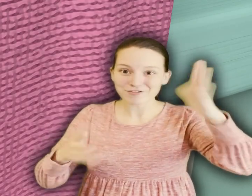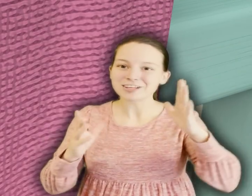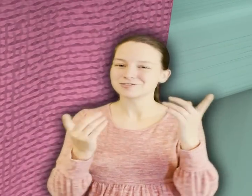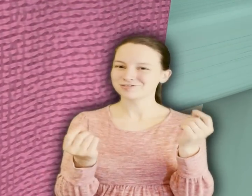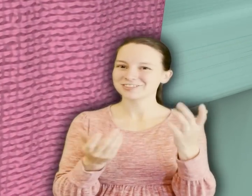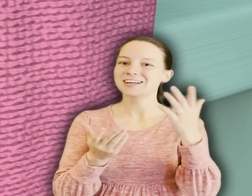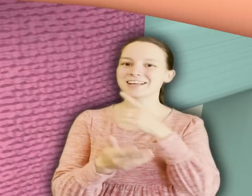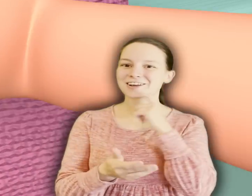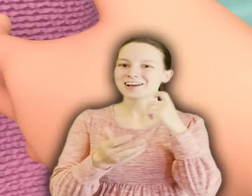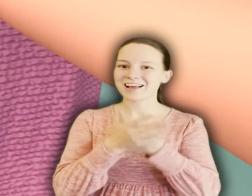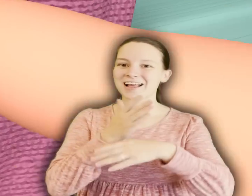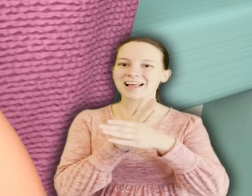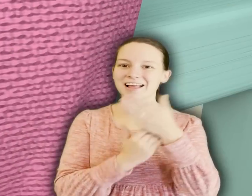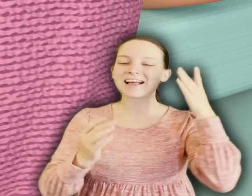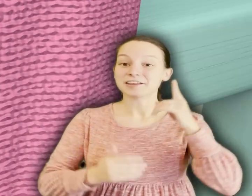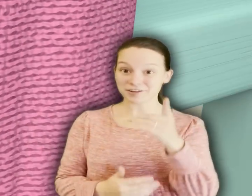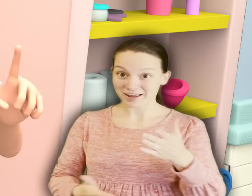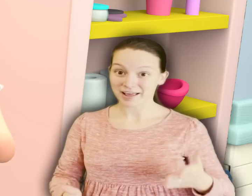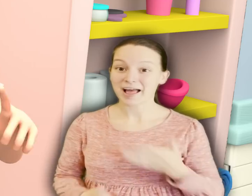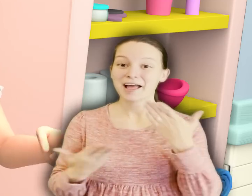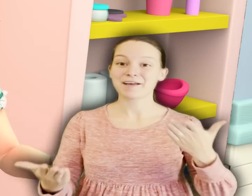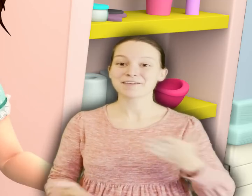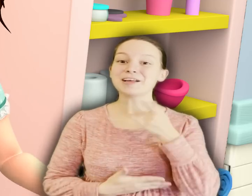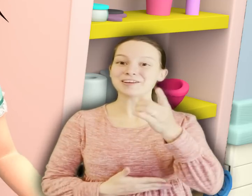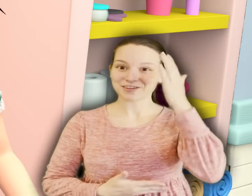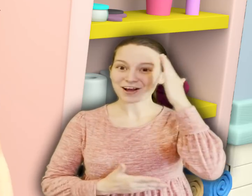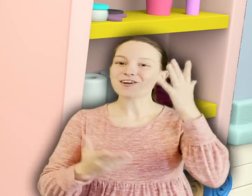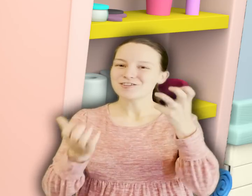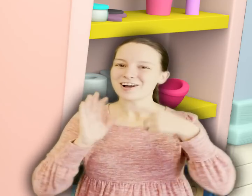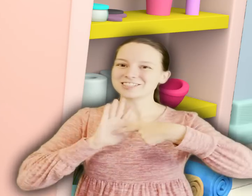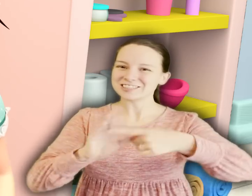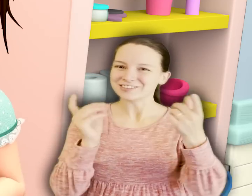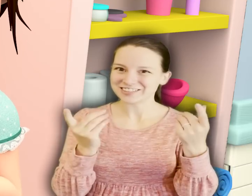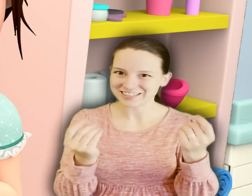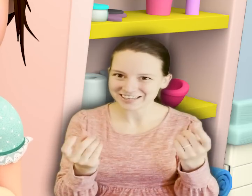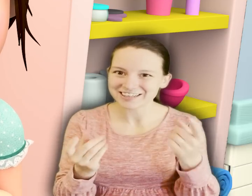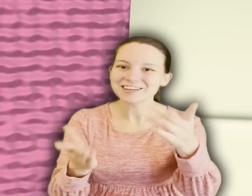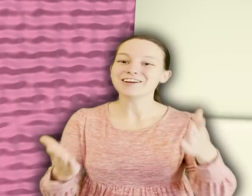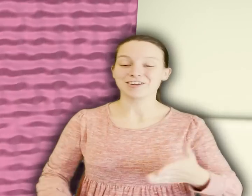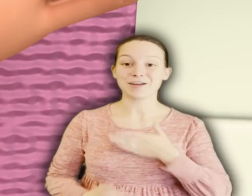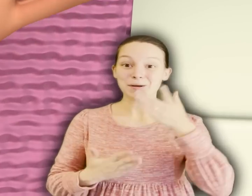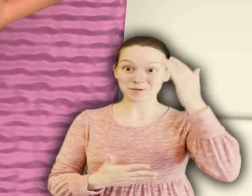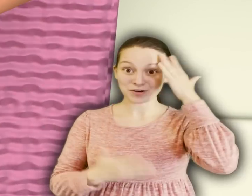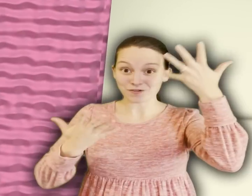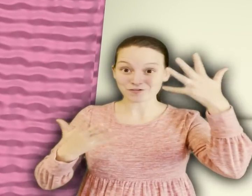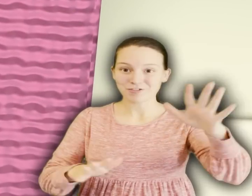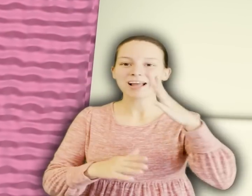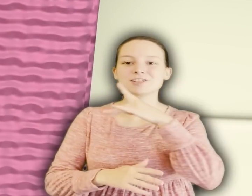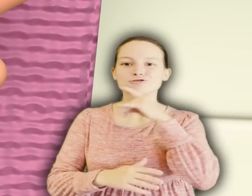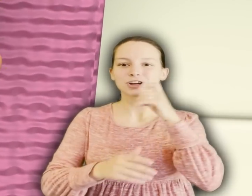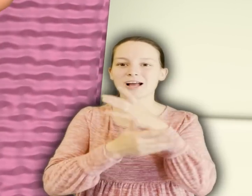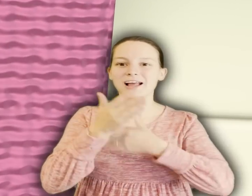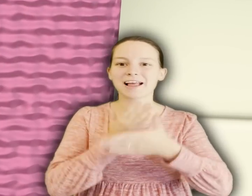your H if you're happy and you know it and you really want to show it if you're happy and you know it